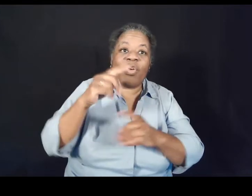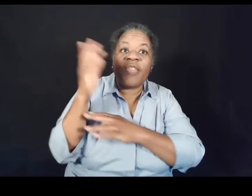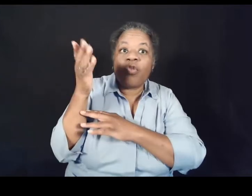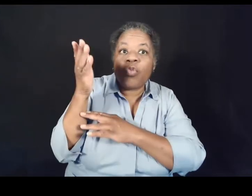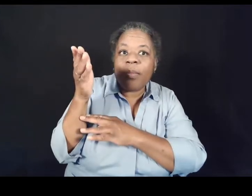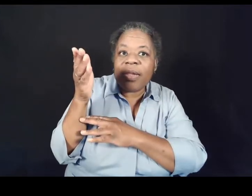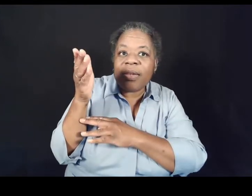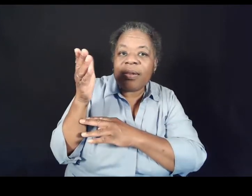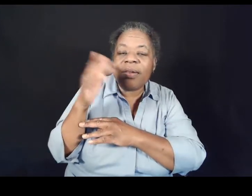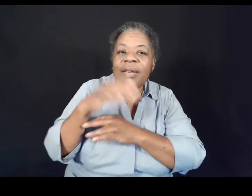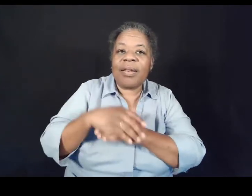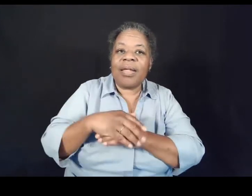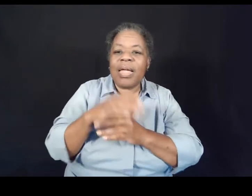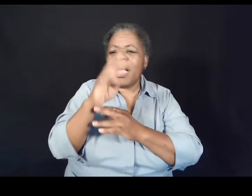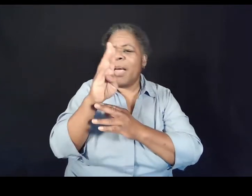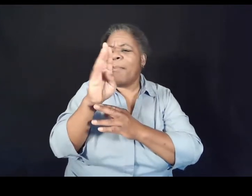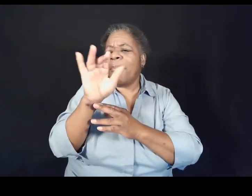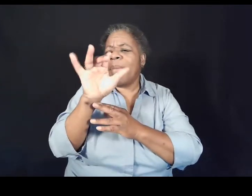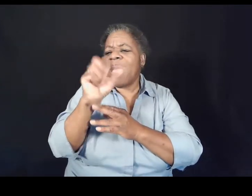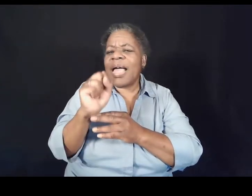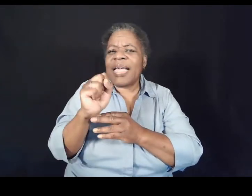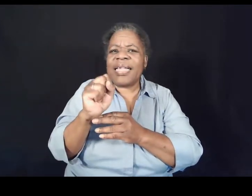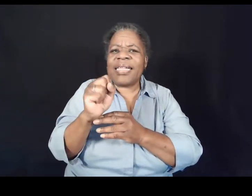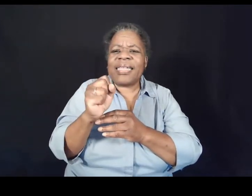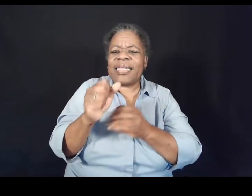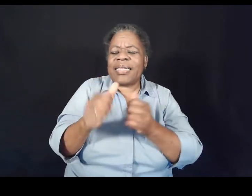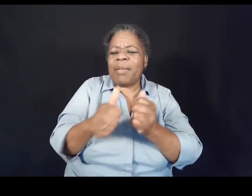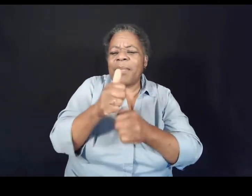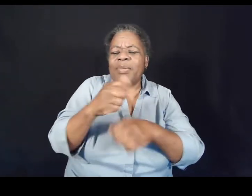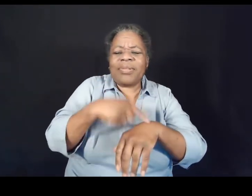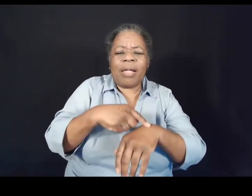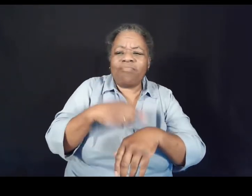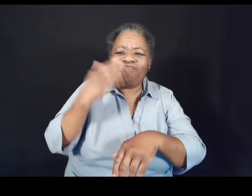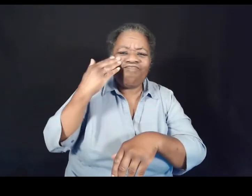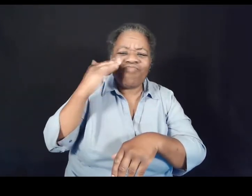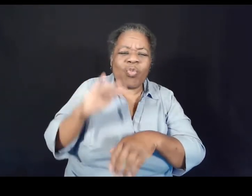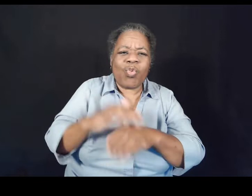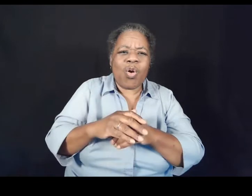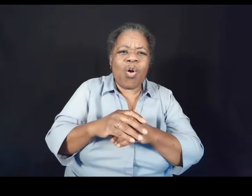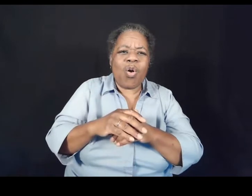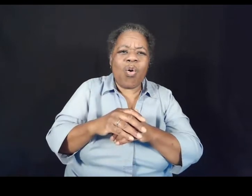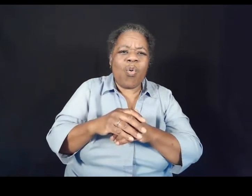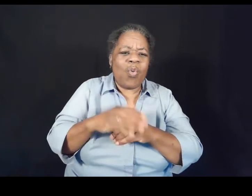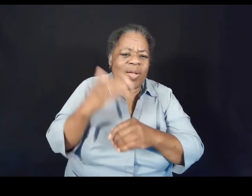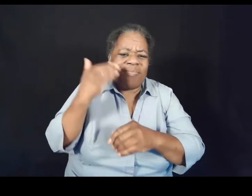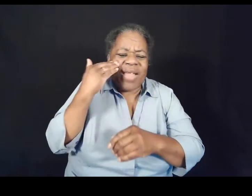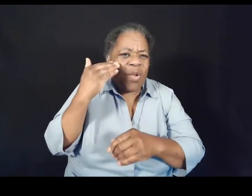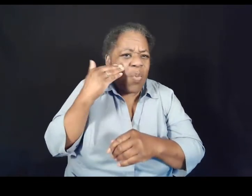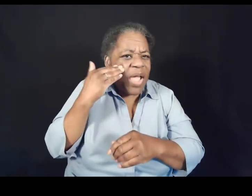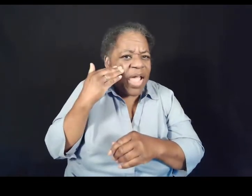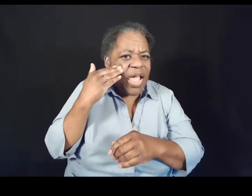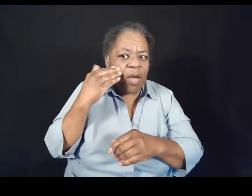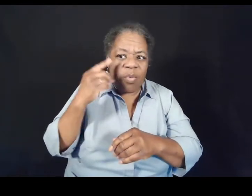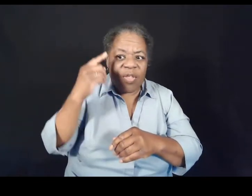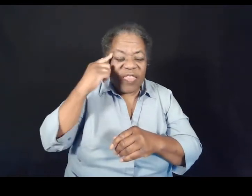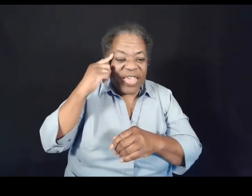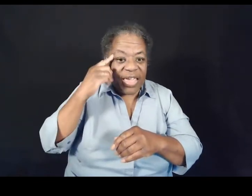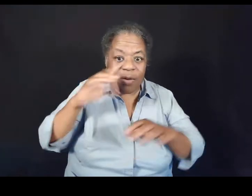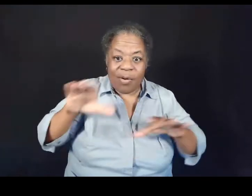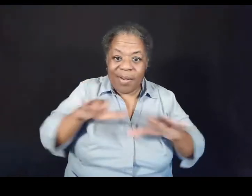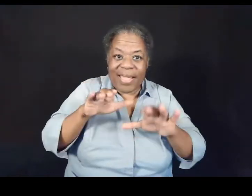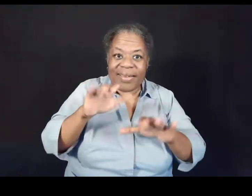And since bias is often unconscious, we usually aren't even aware we are thinking or acting this way.